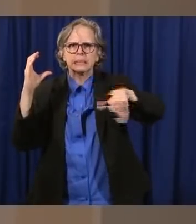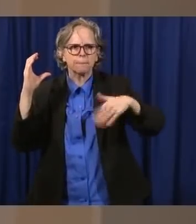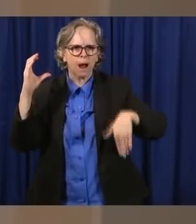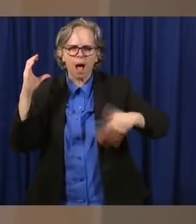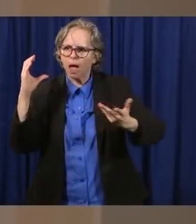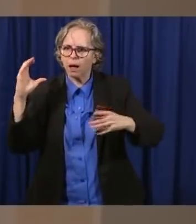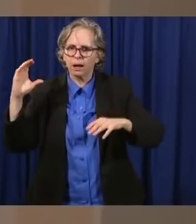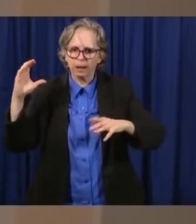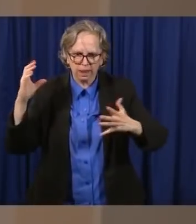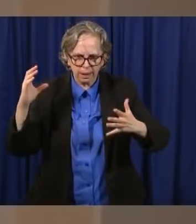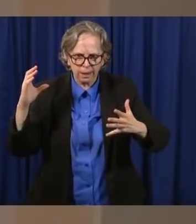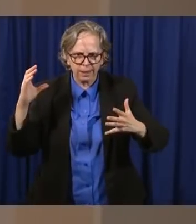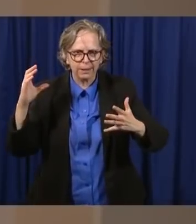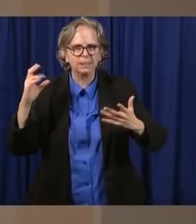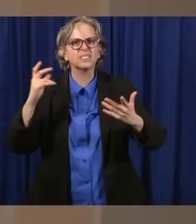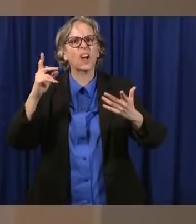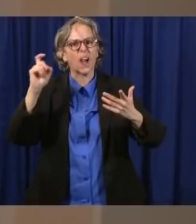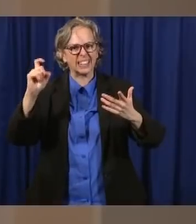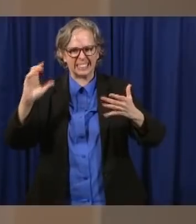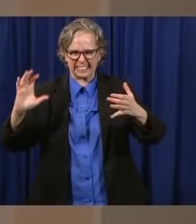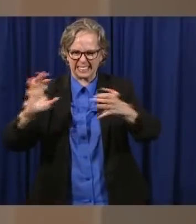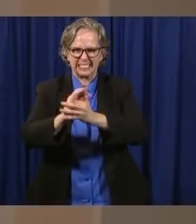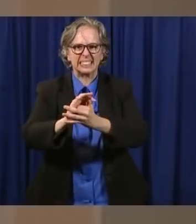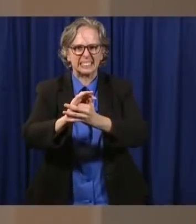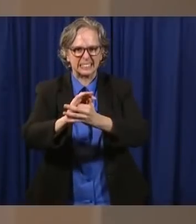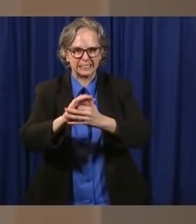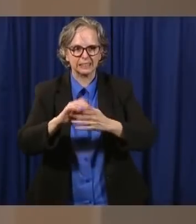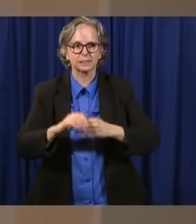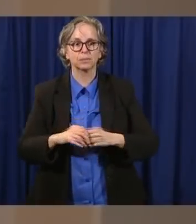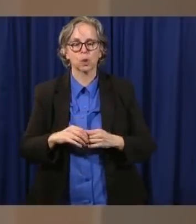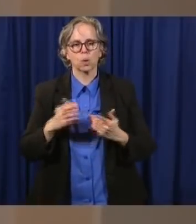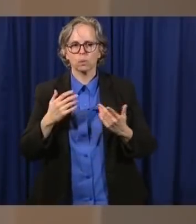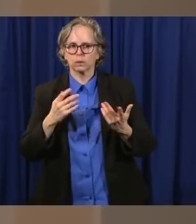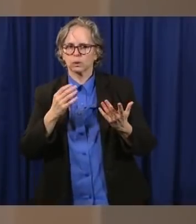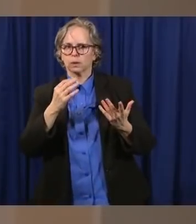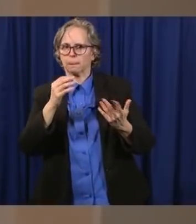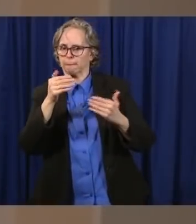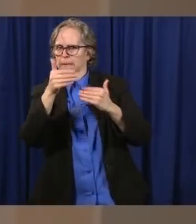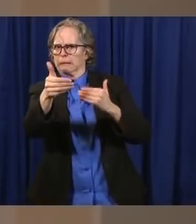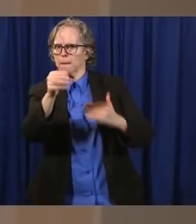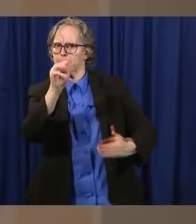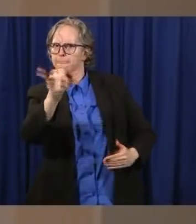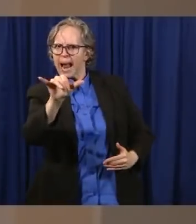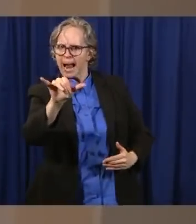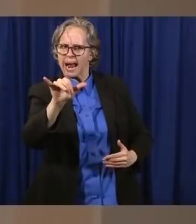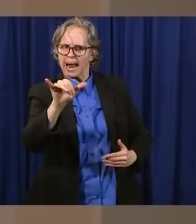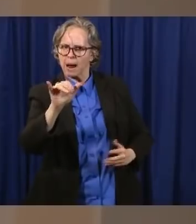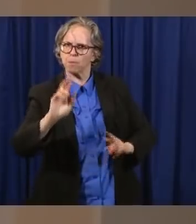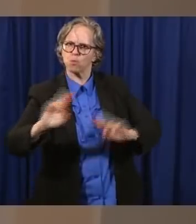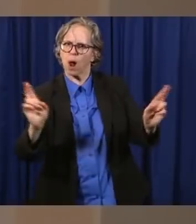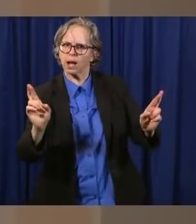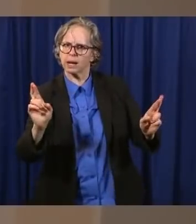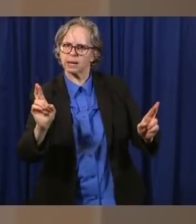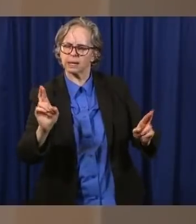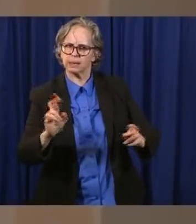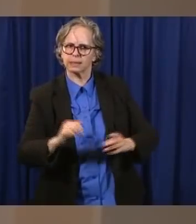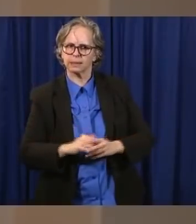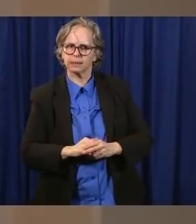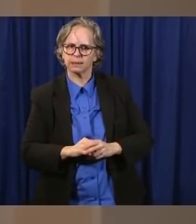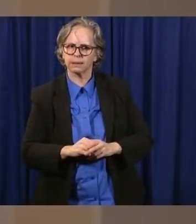to hopefully sooner than that time frame. I just wouldn't want to promise something that I am not in control of delivery. Thank you.